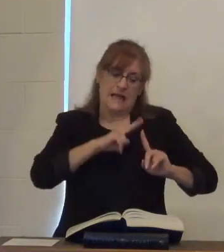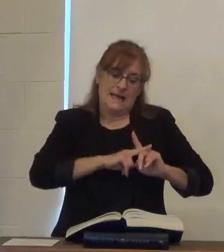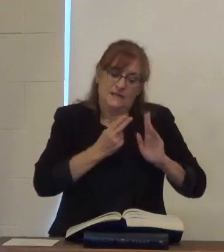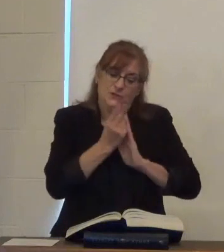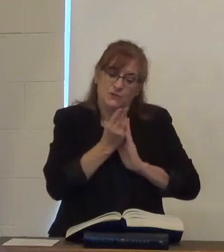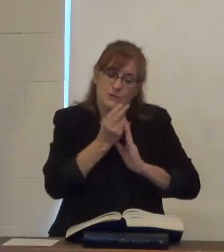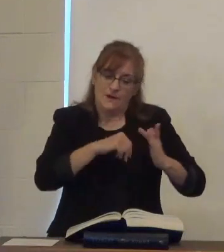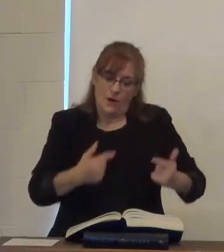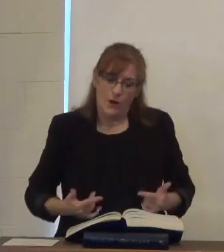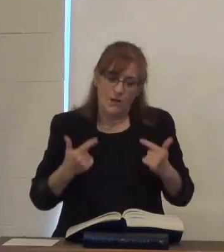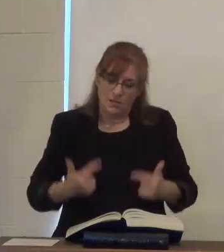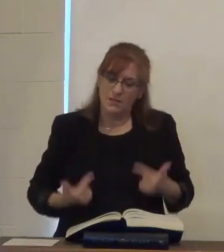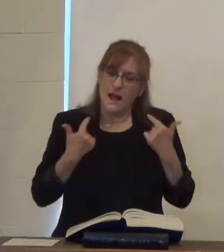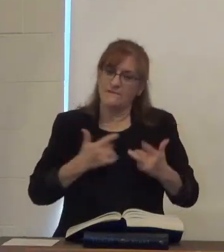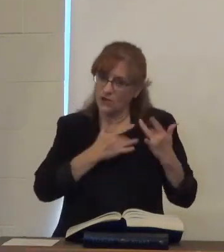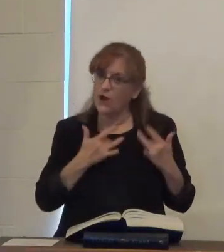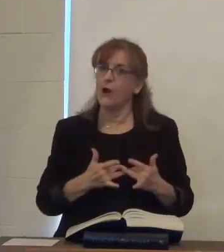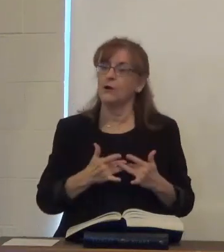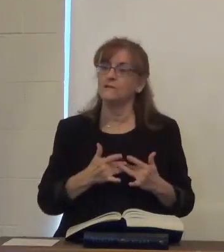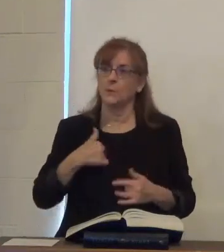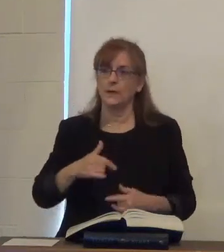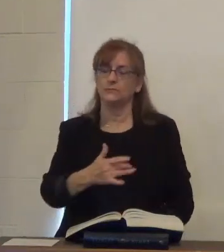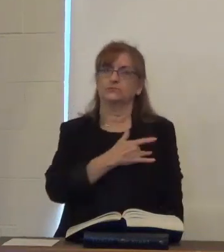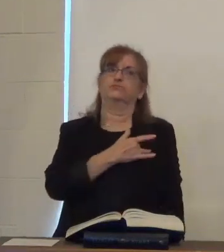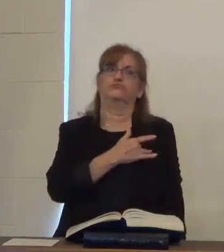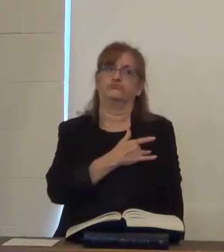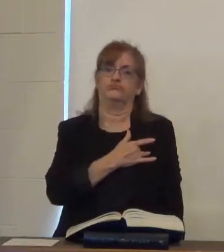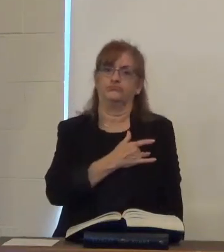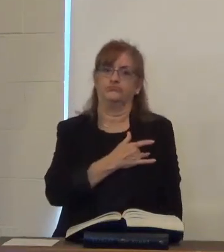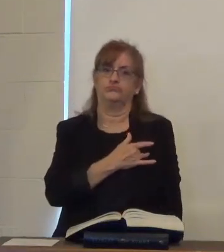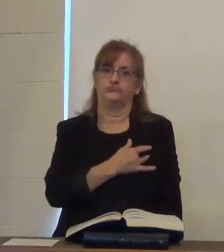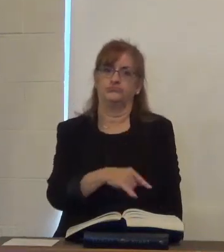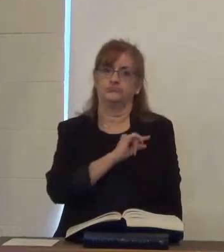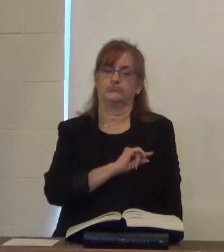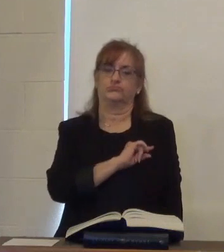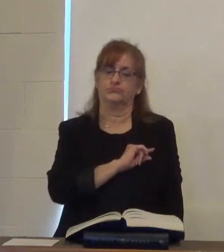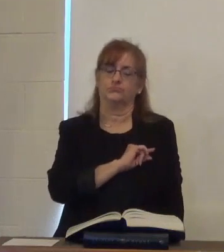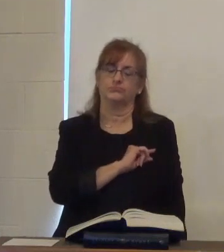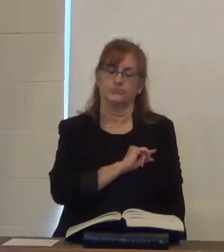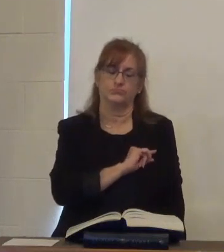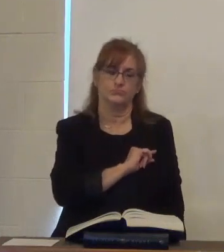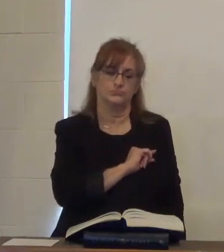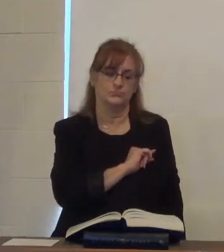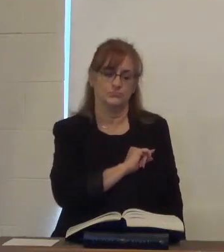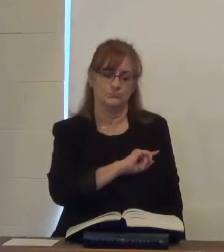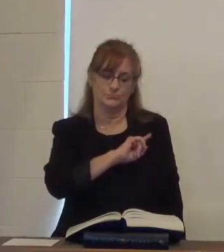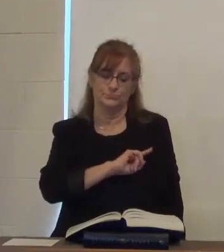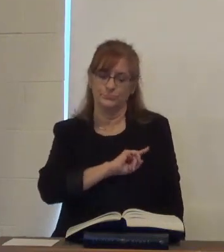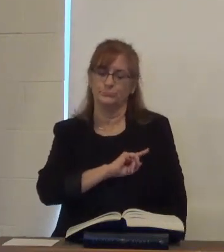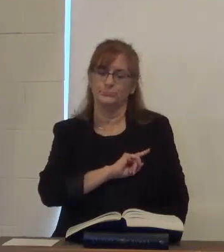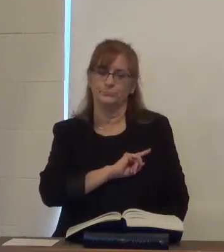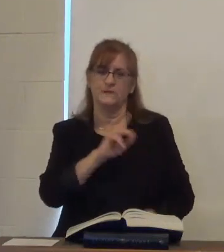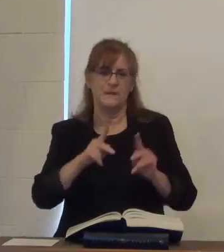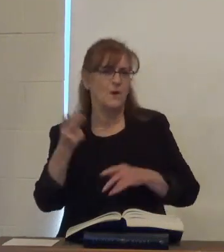that truth to our lives, we too are pierced to the heart. There's conviction. They heard, they